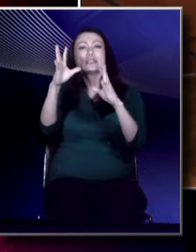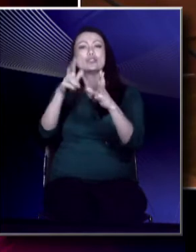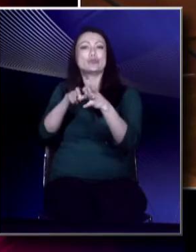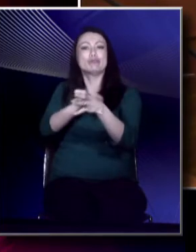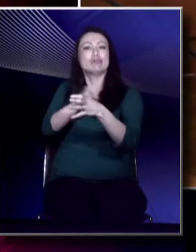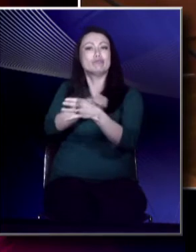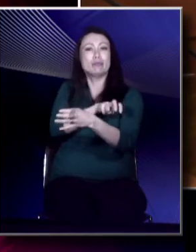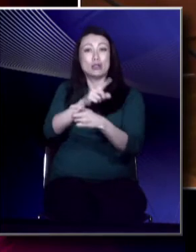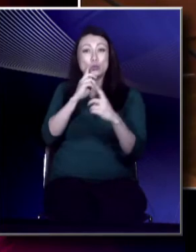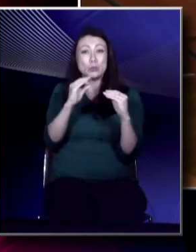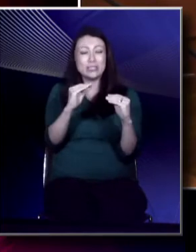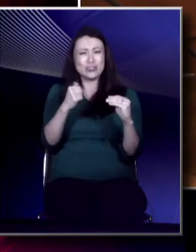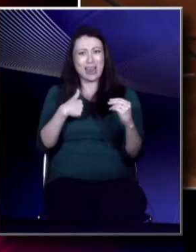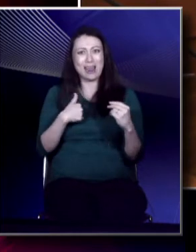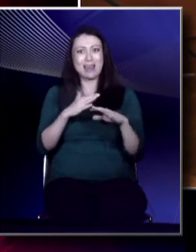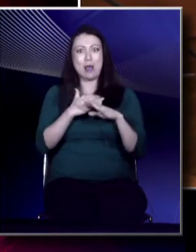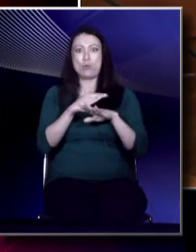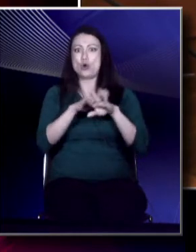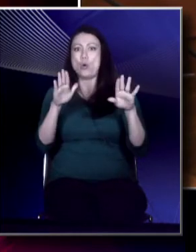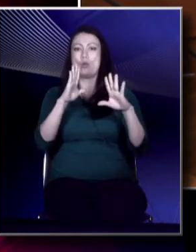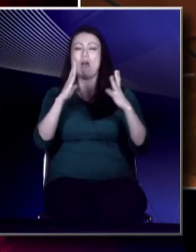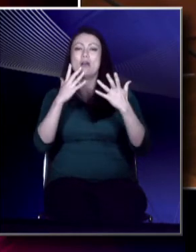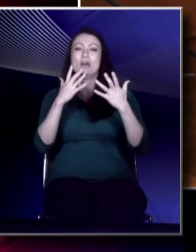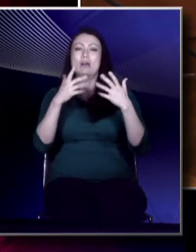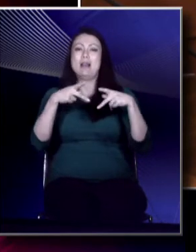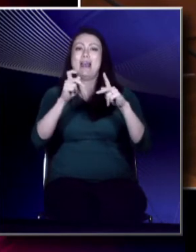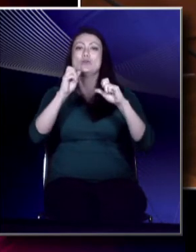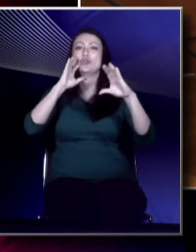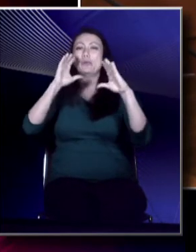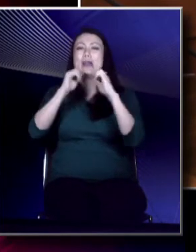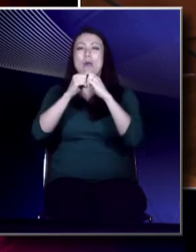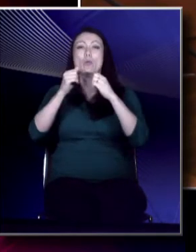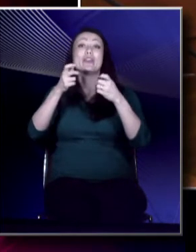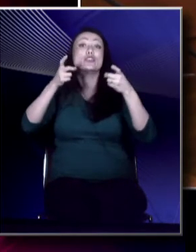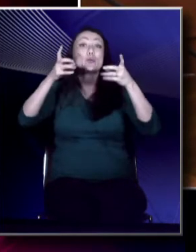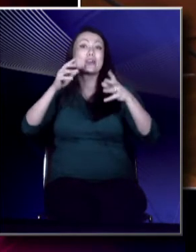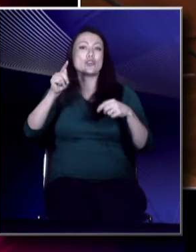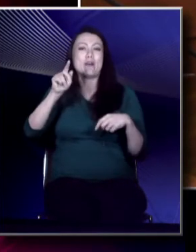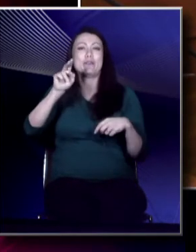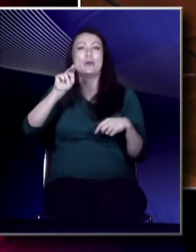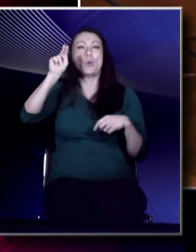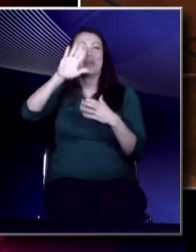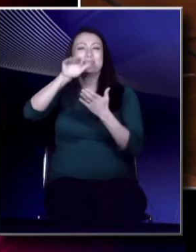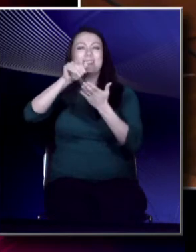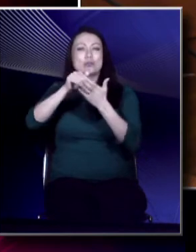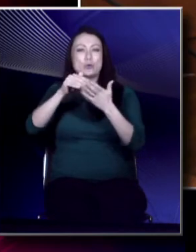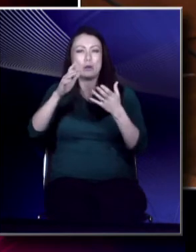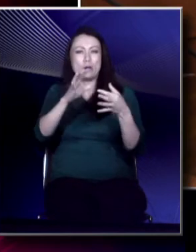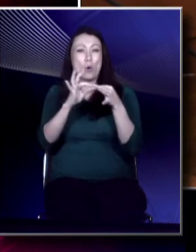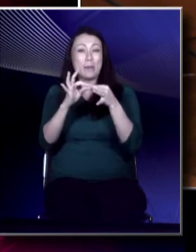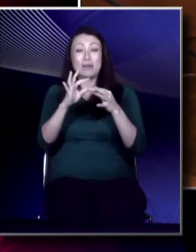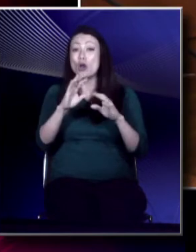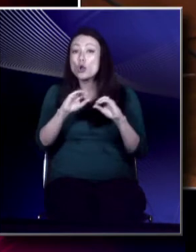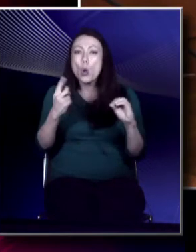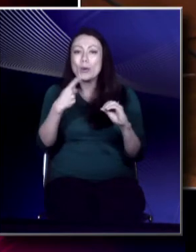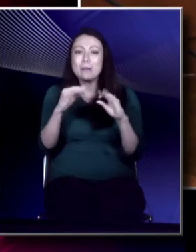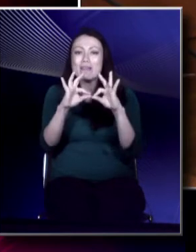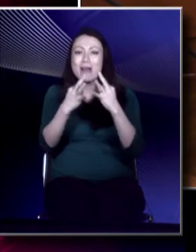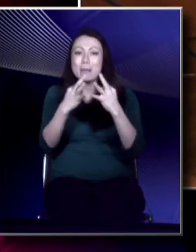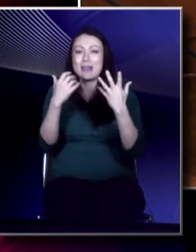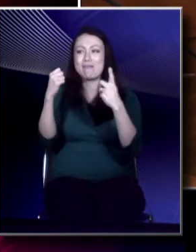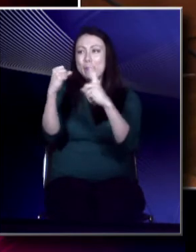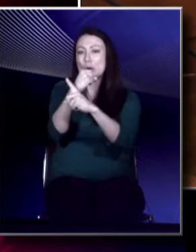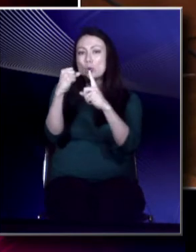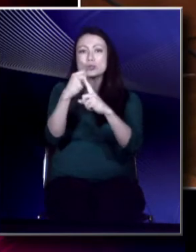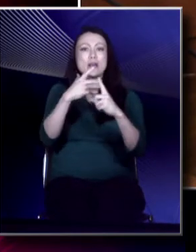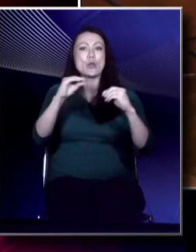no longer allowed to communicate with the director of the North Central Cooperative. No one in my family has abused your staff. There have been no